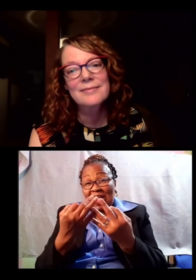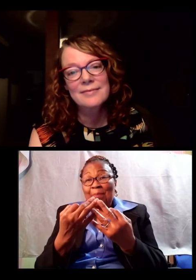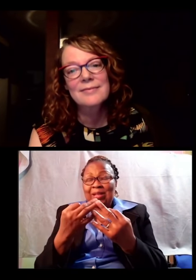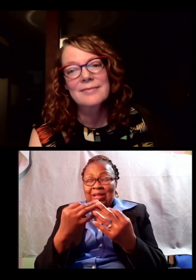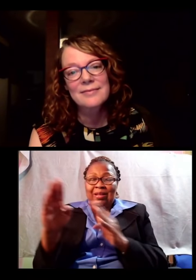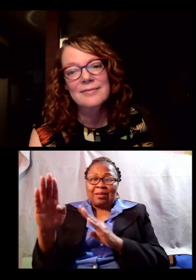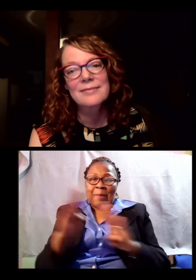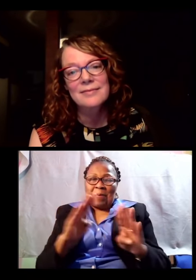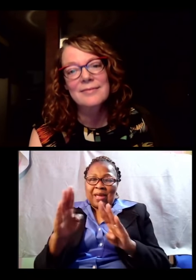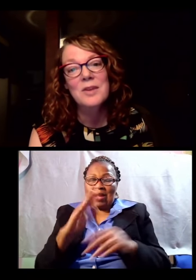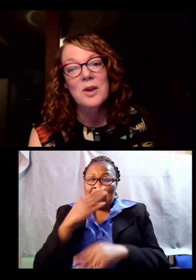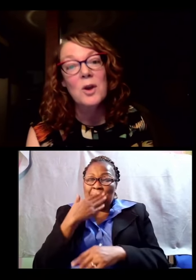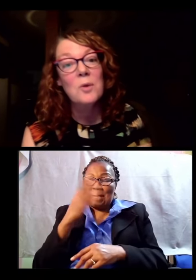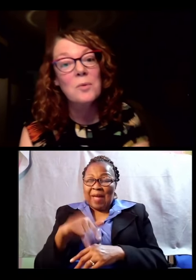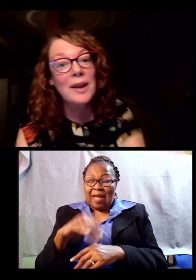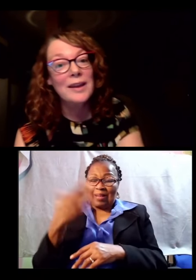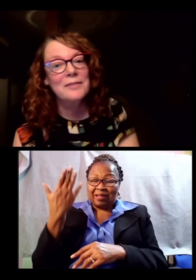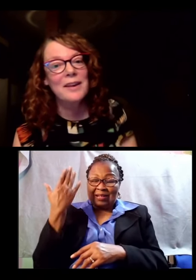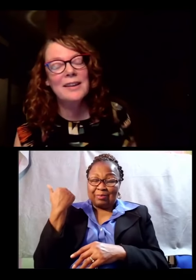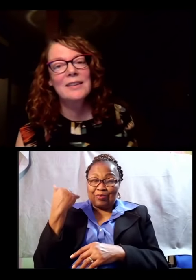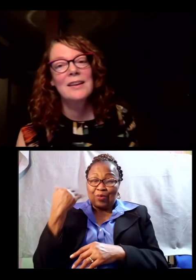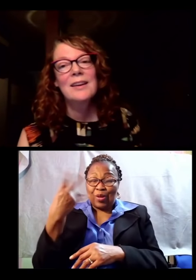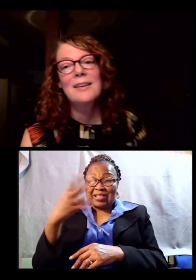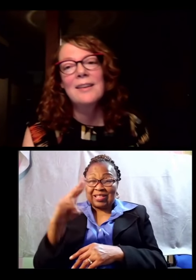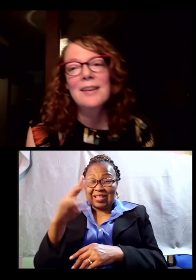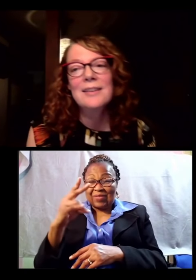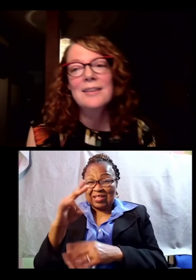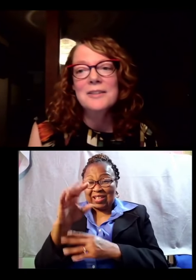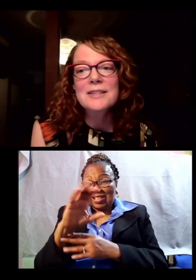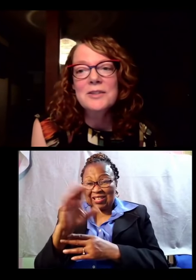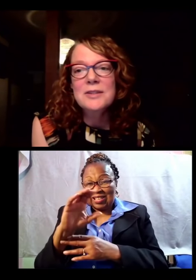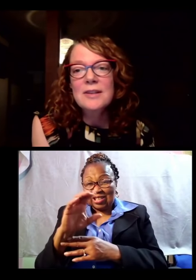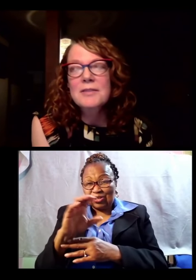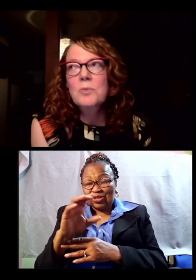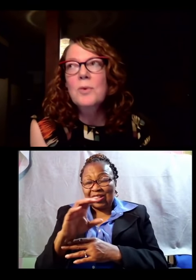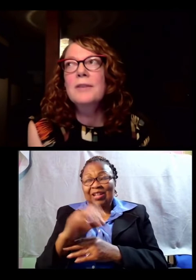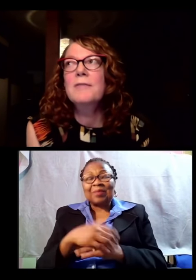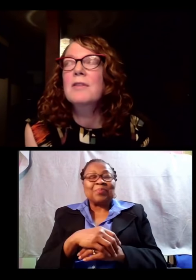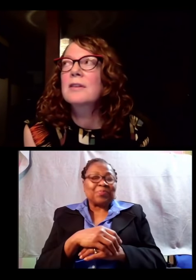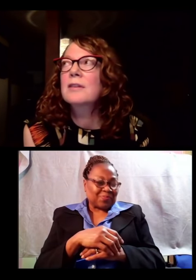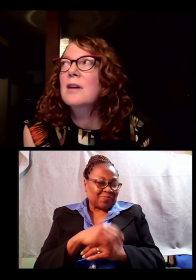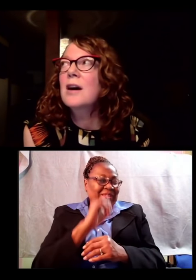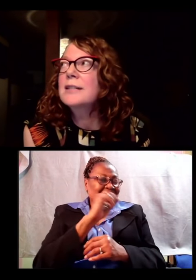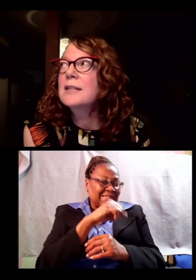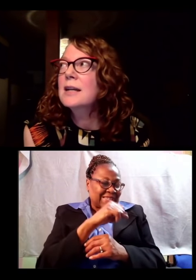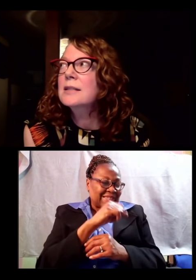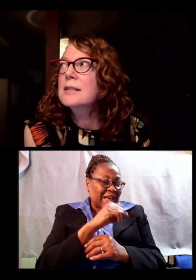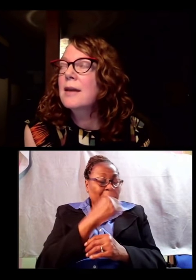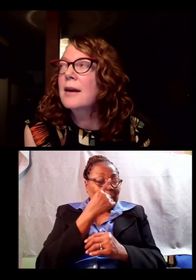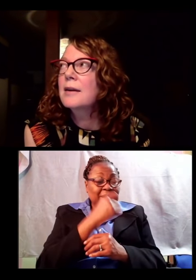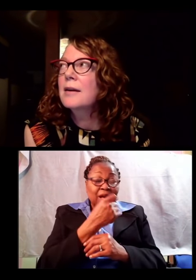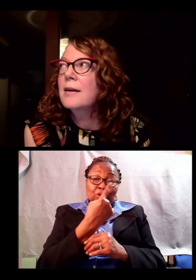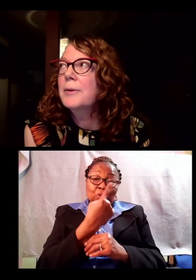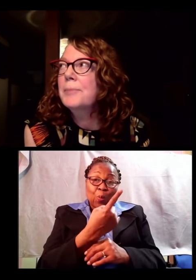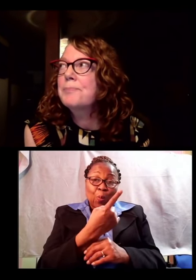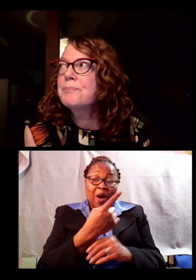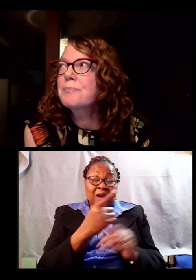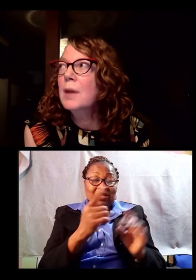in the 17th century. Right. Yeah, you know, it's interesting because one of the contexts